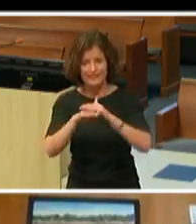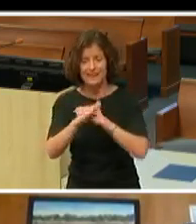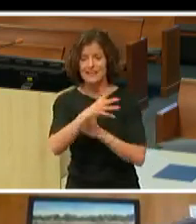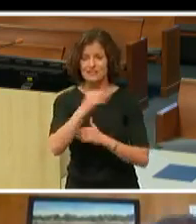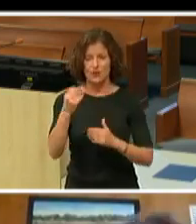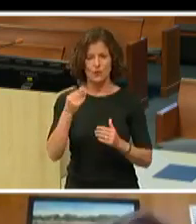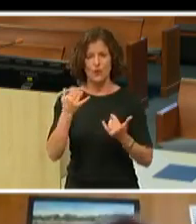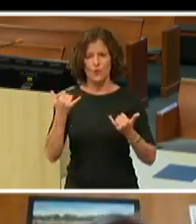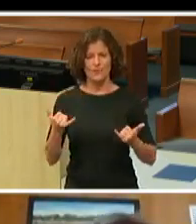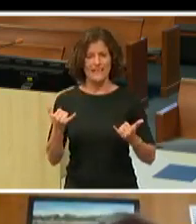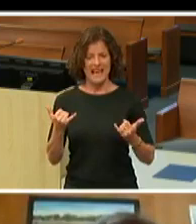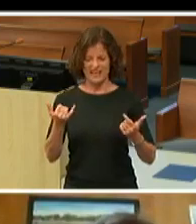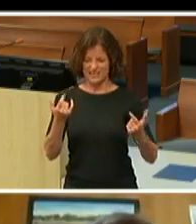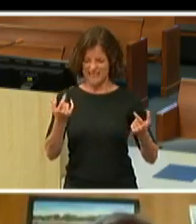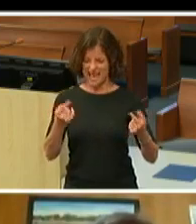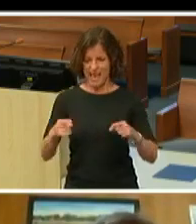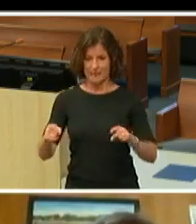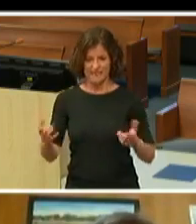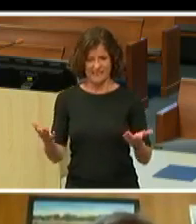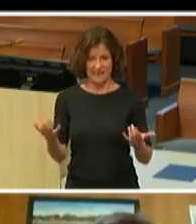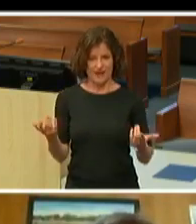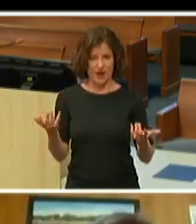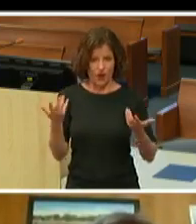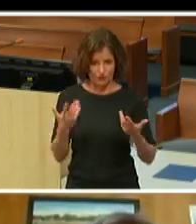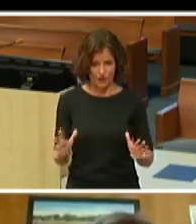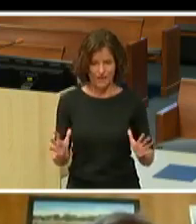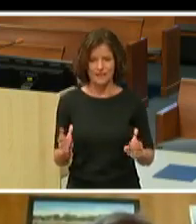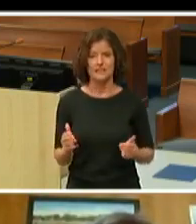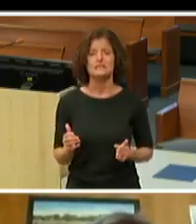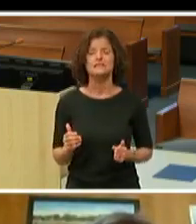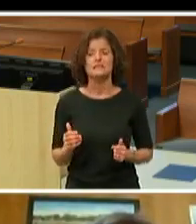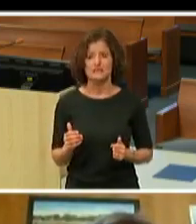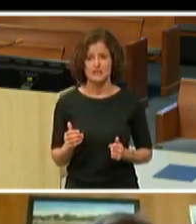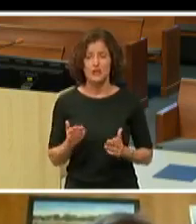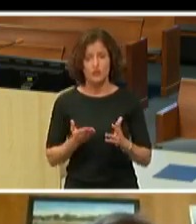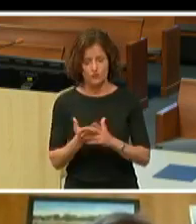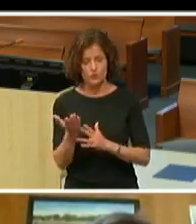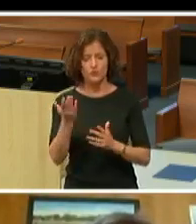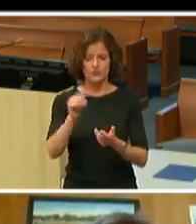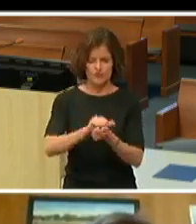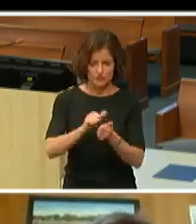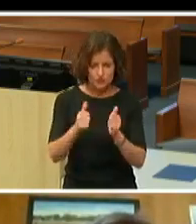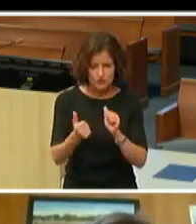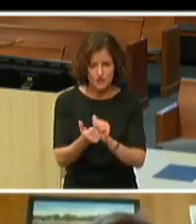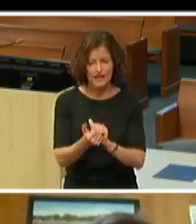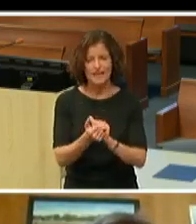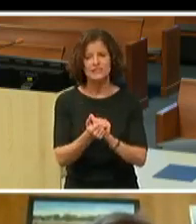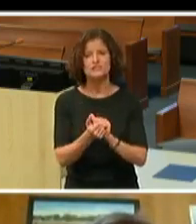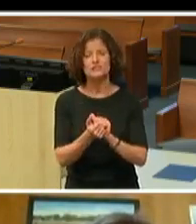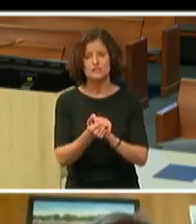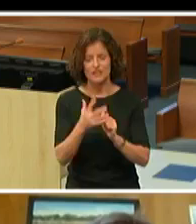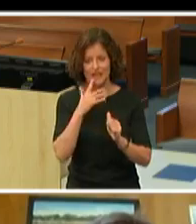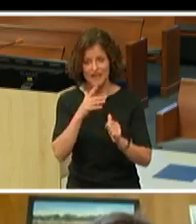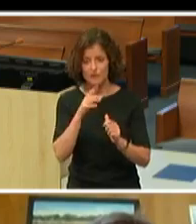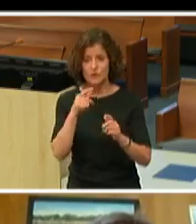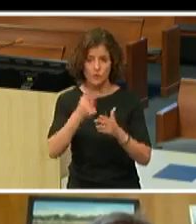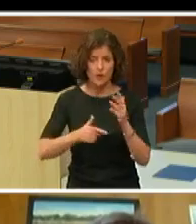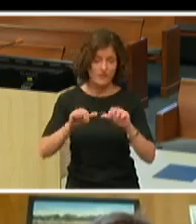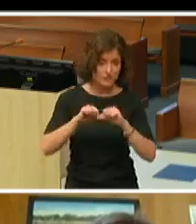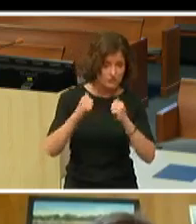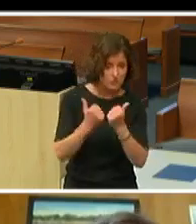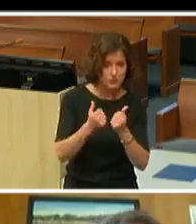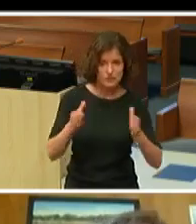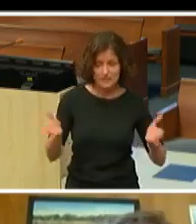is practically happening on the ground, I think by making your change and then by the things that the association is pushing out to